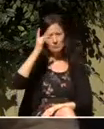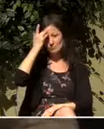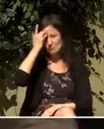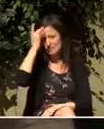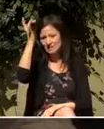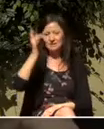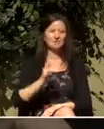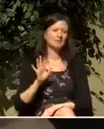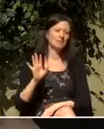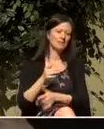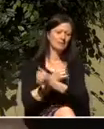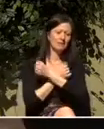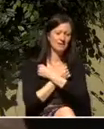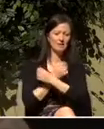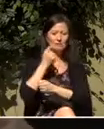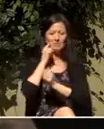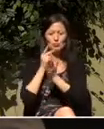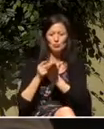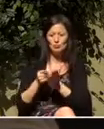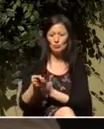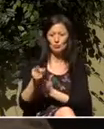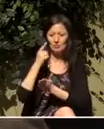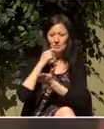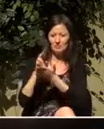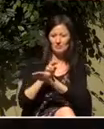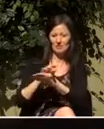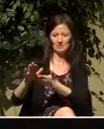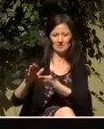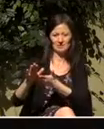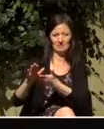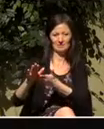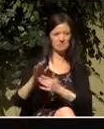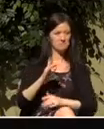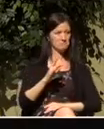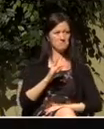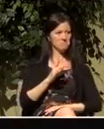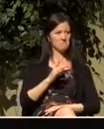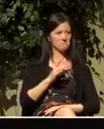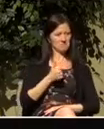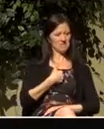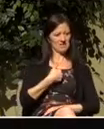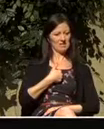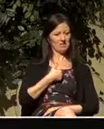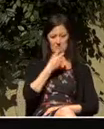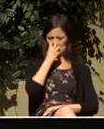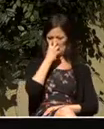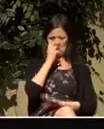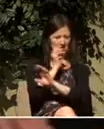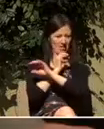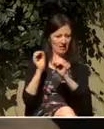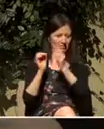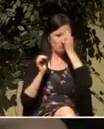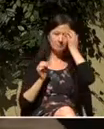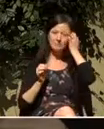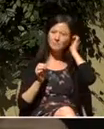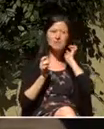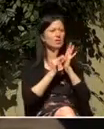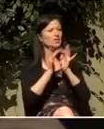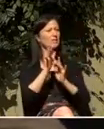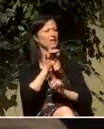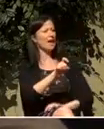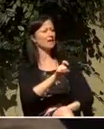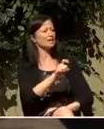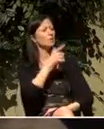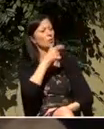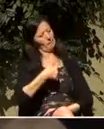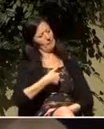love for truth, for righteousness. There was no question in my heart or mind when he asked, so I just spat it out. It was